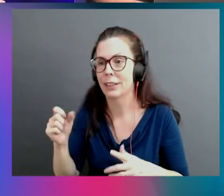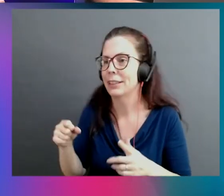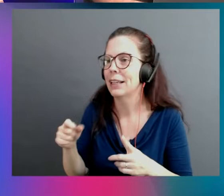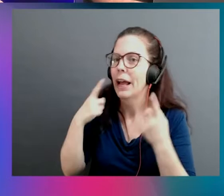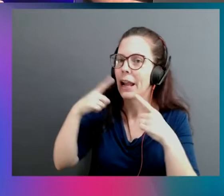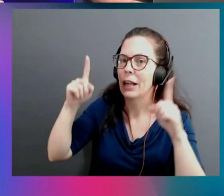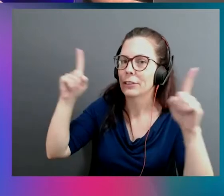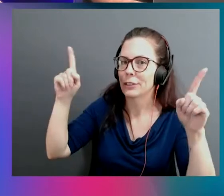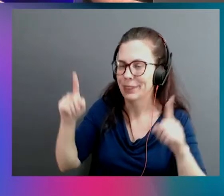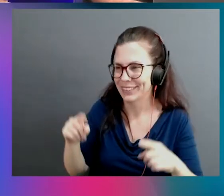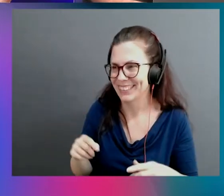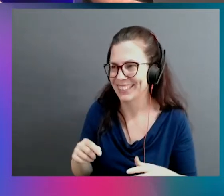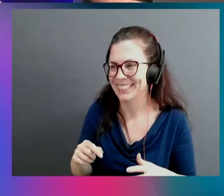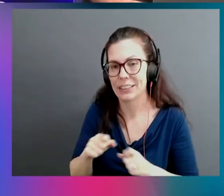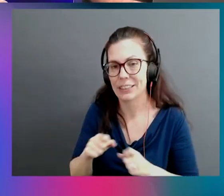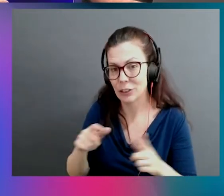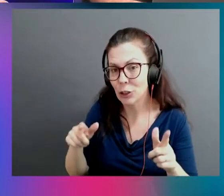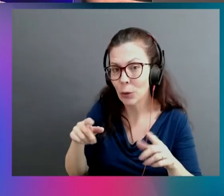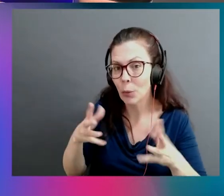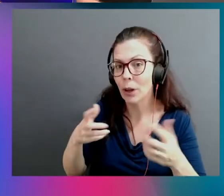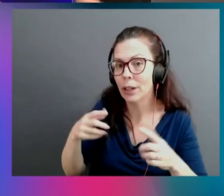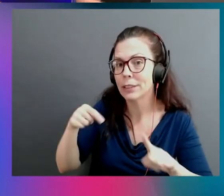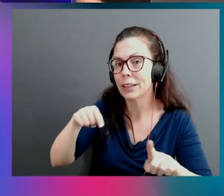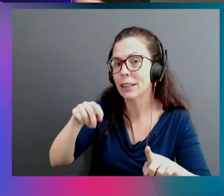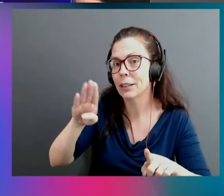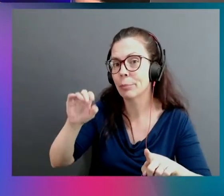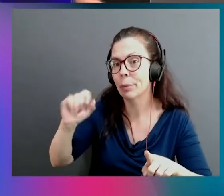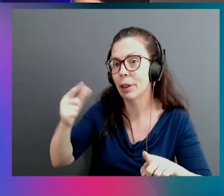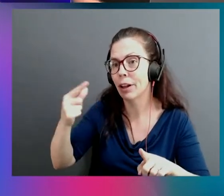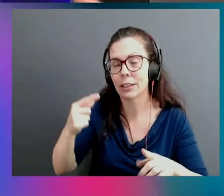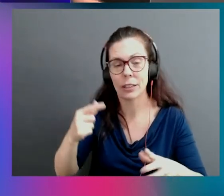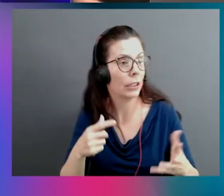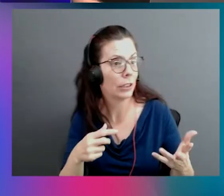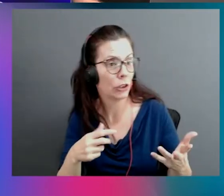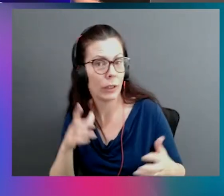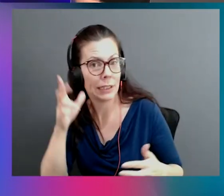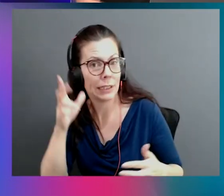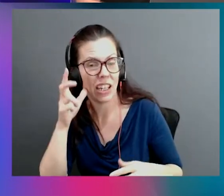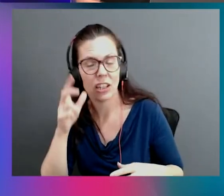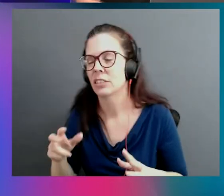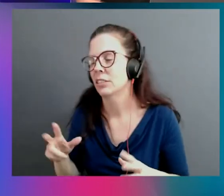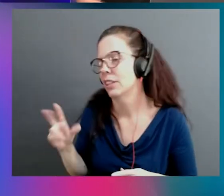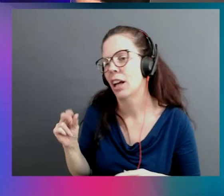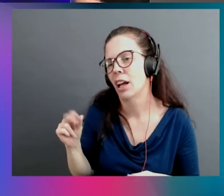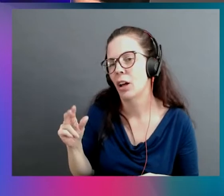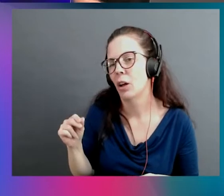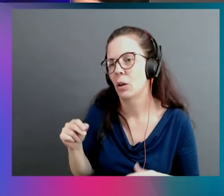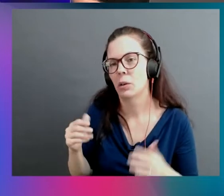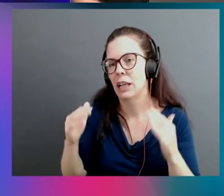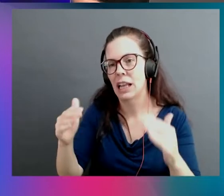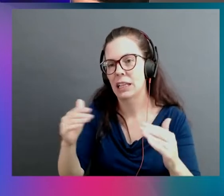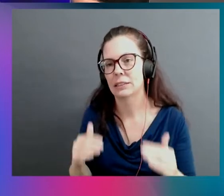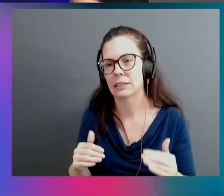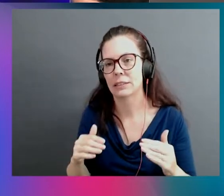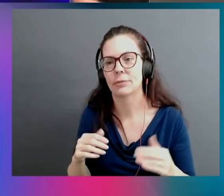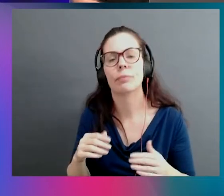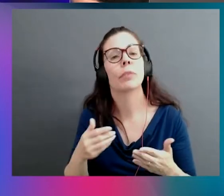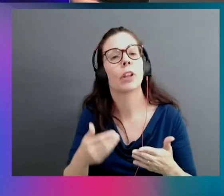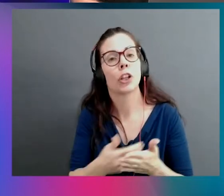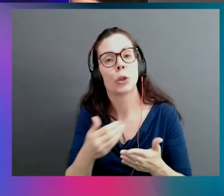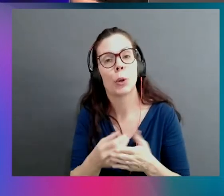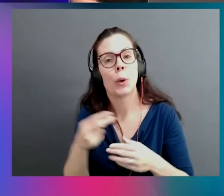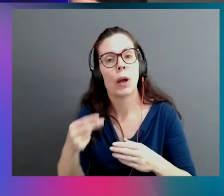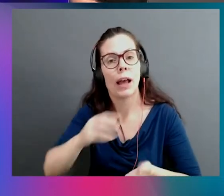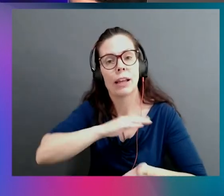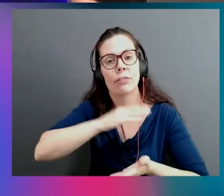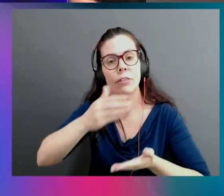Yes. Would you like to hear Should this have blog? announced lunch. Do you want to hear this one? No, I don't think so. Moving on. New high-volume outbound